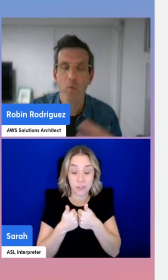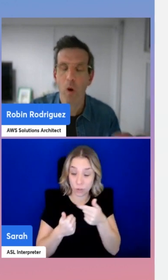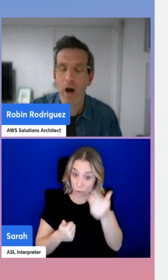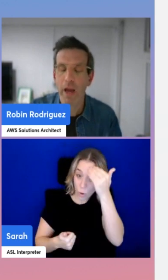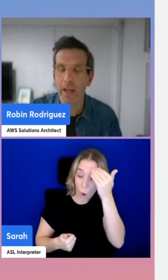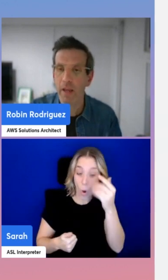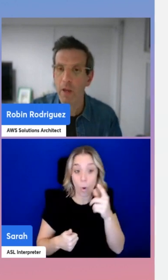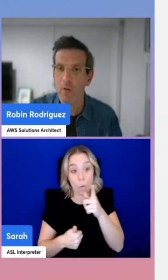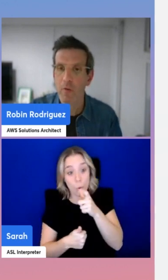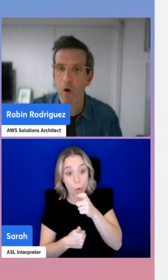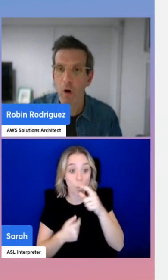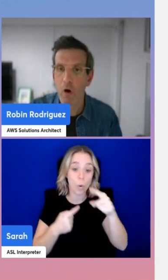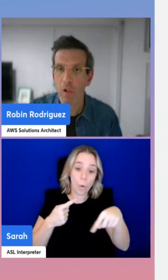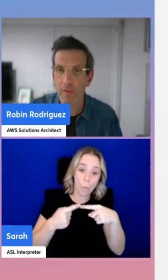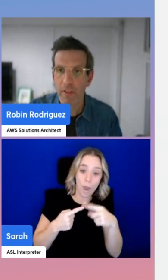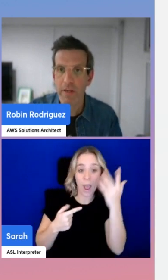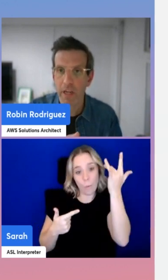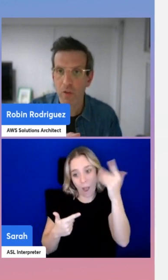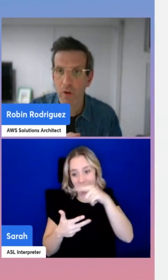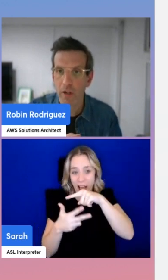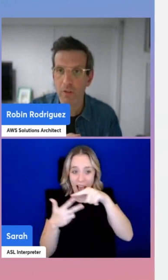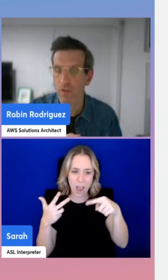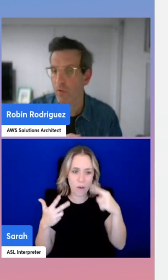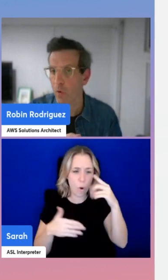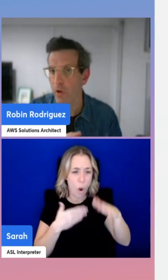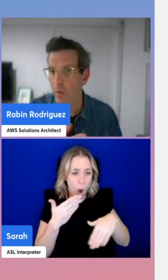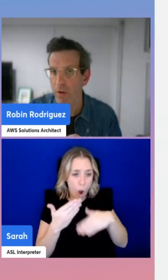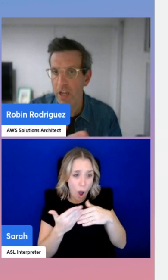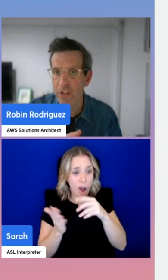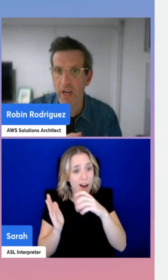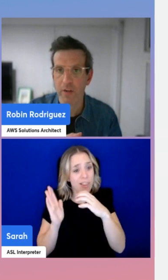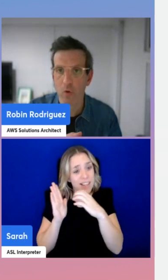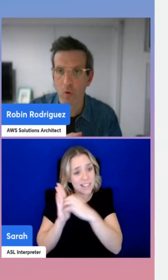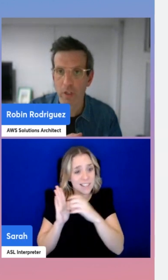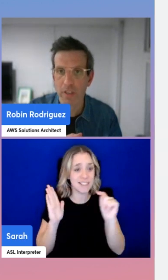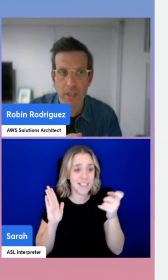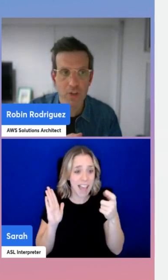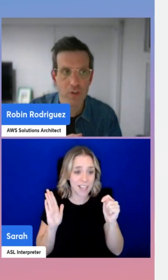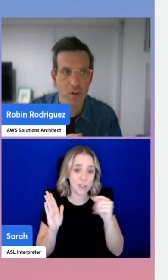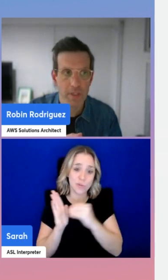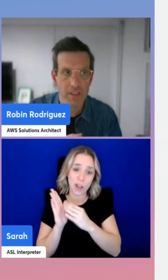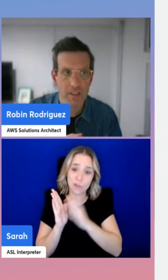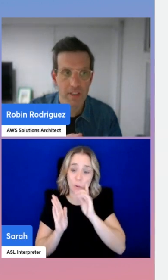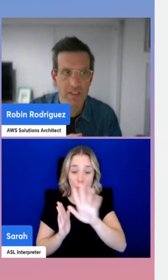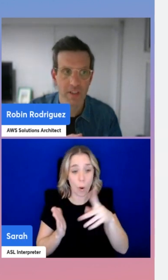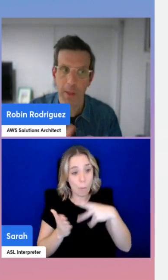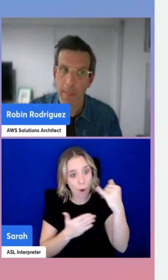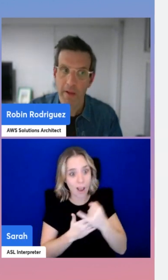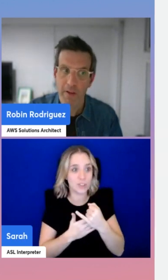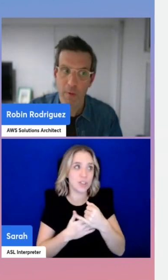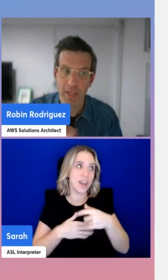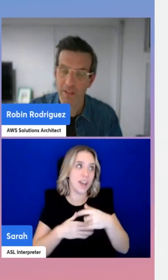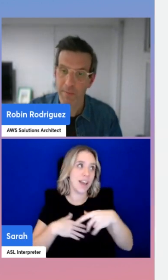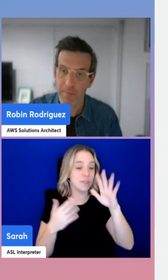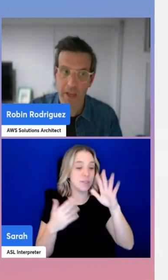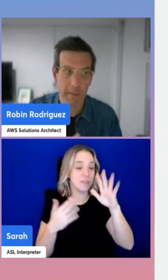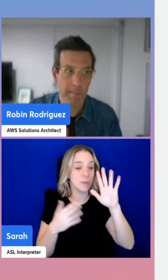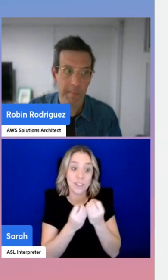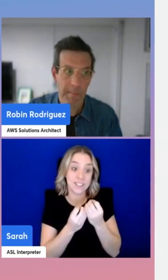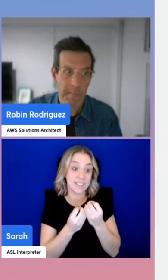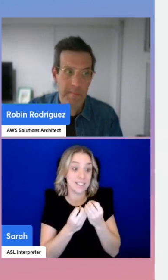when, and why for all of the text records for your project or organization or businesses